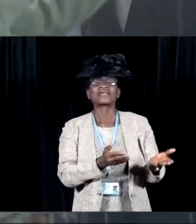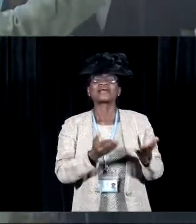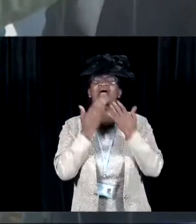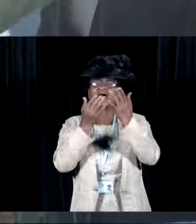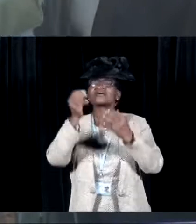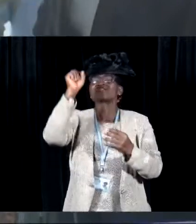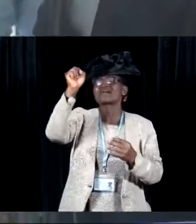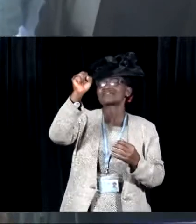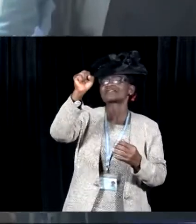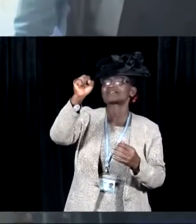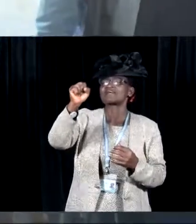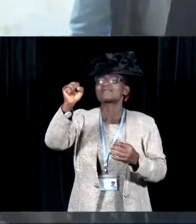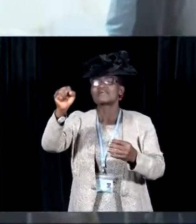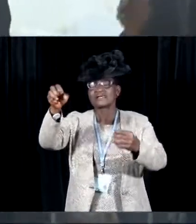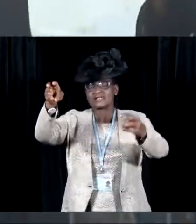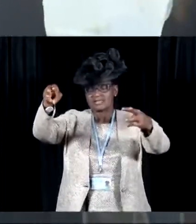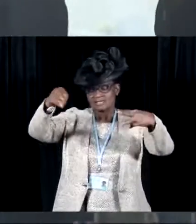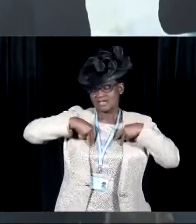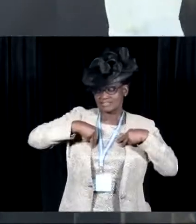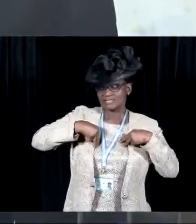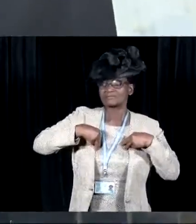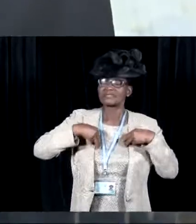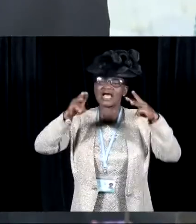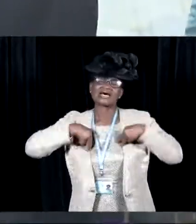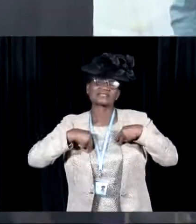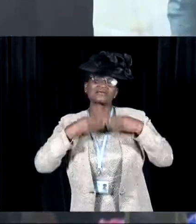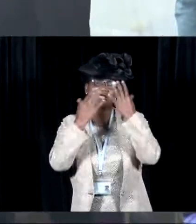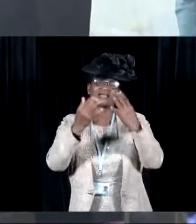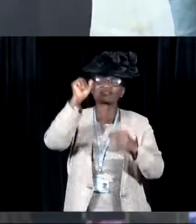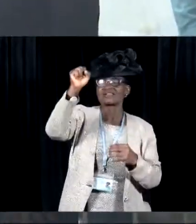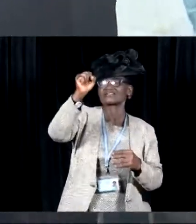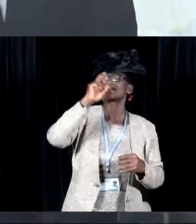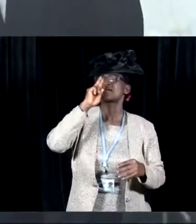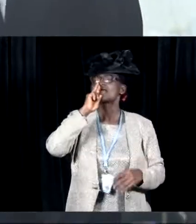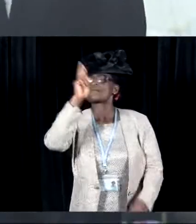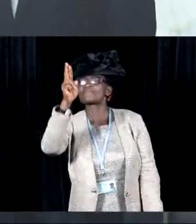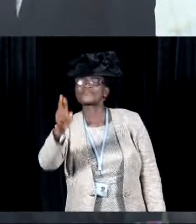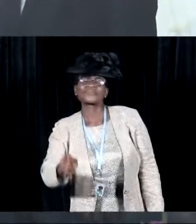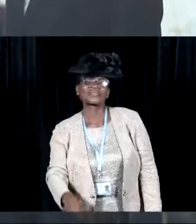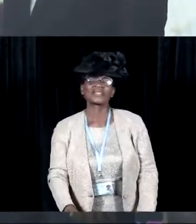Oh,